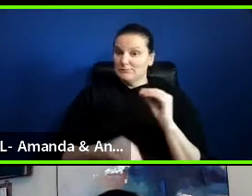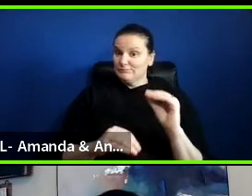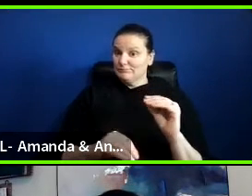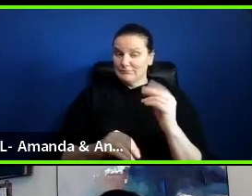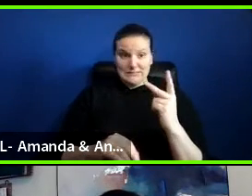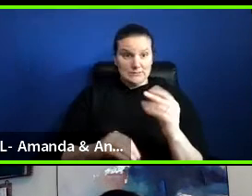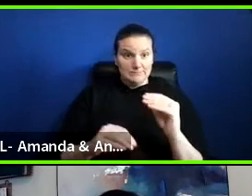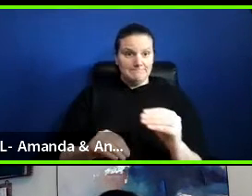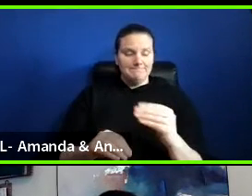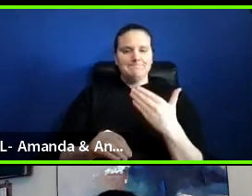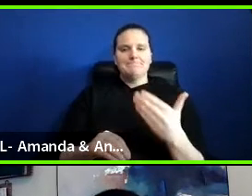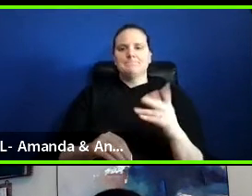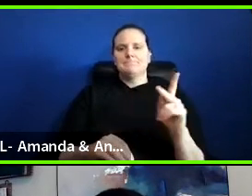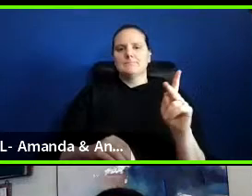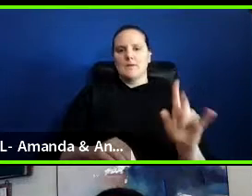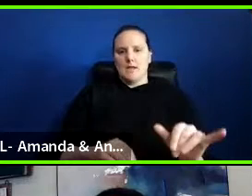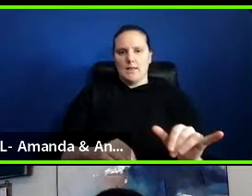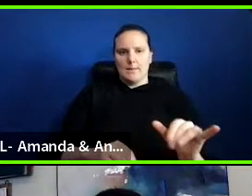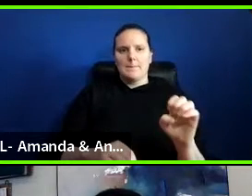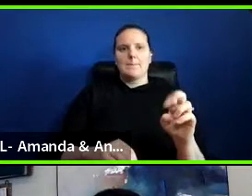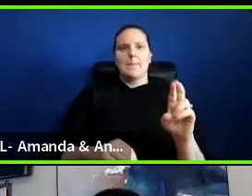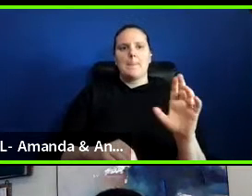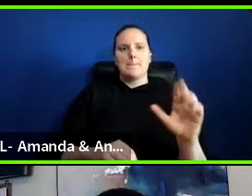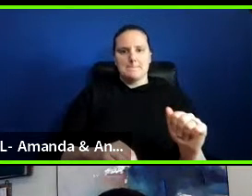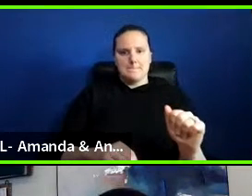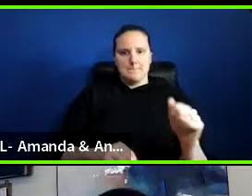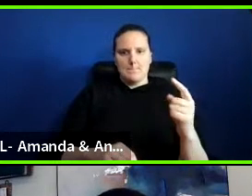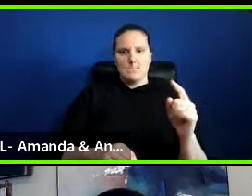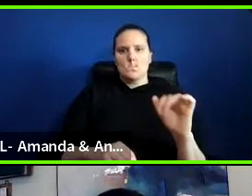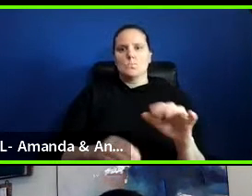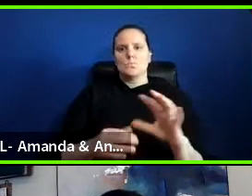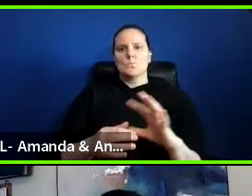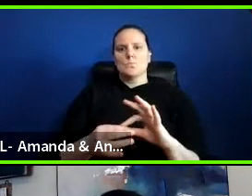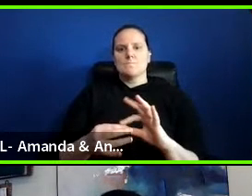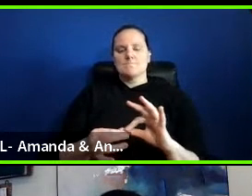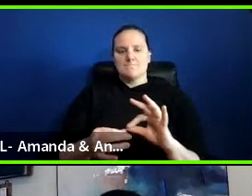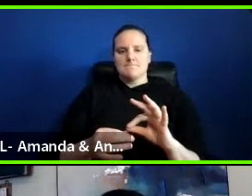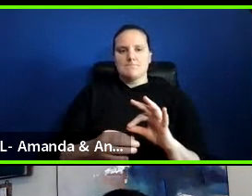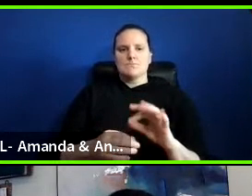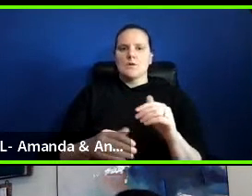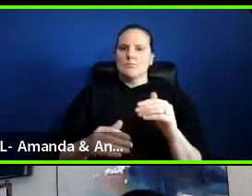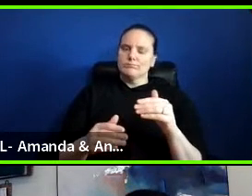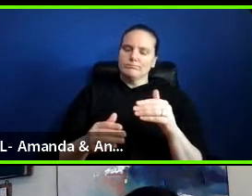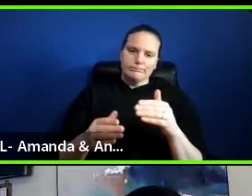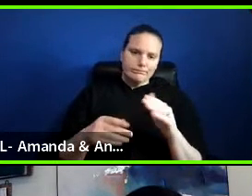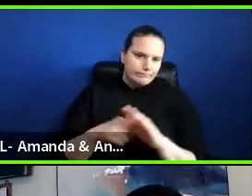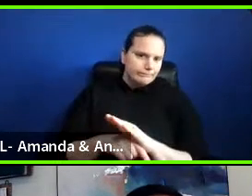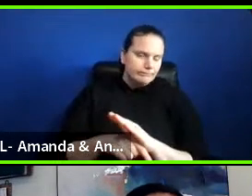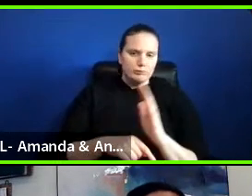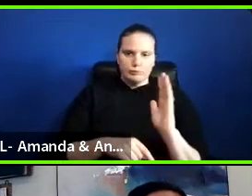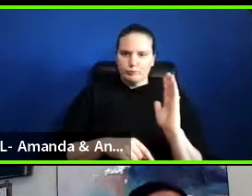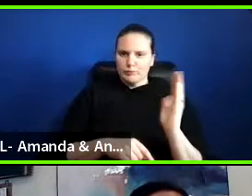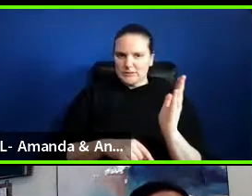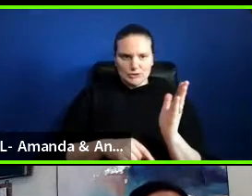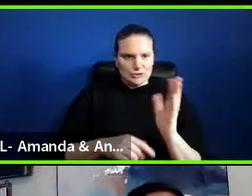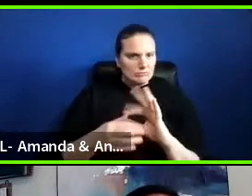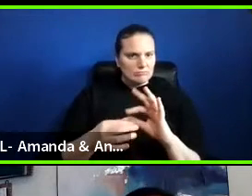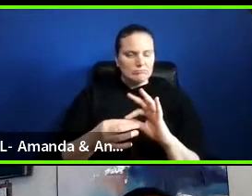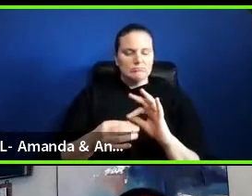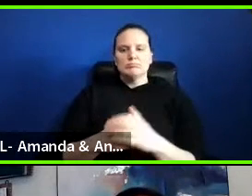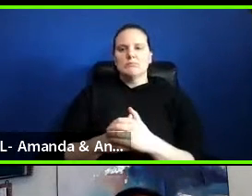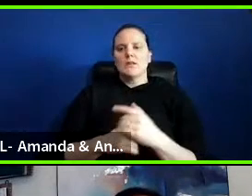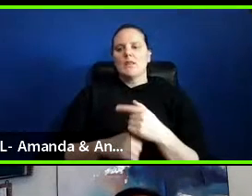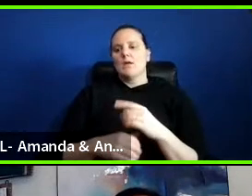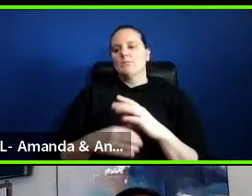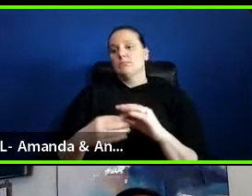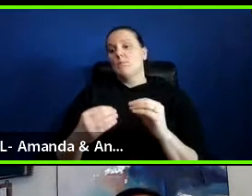thank you both Kelly and Erica for that thorough presentation. And as they've indicated, more